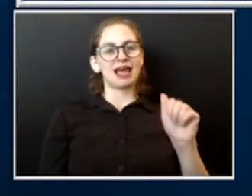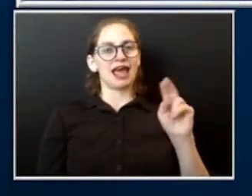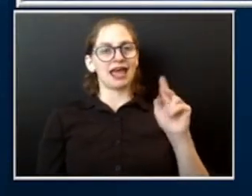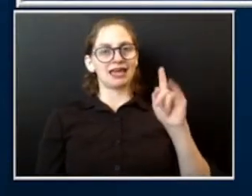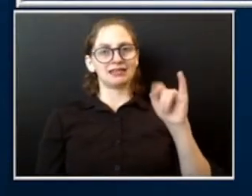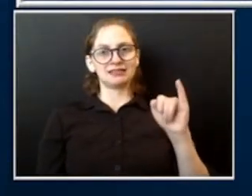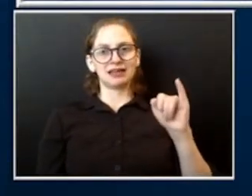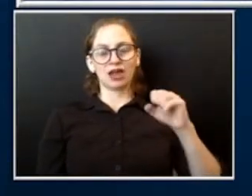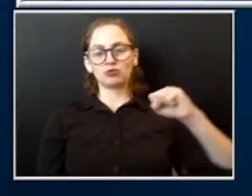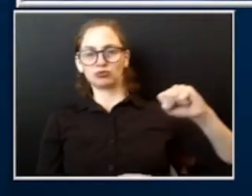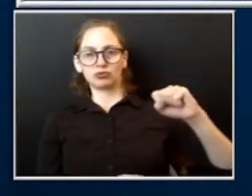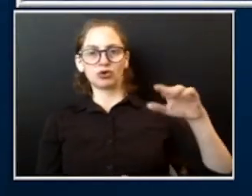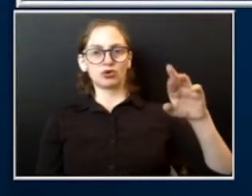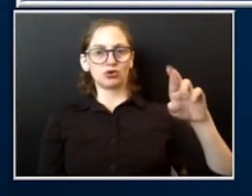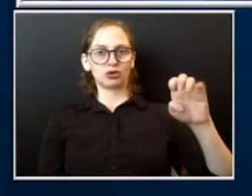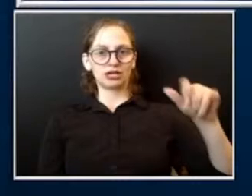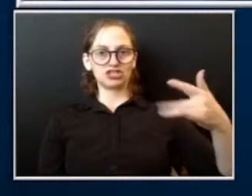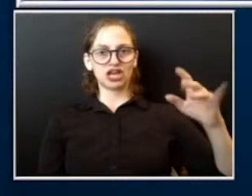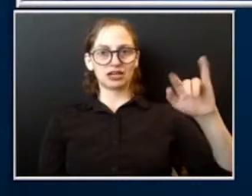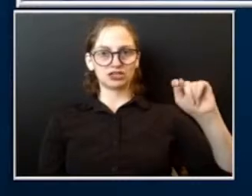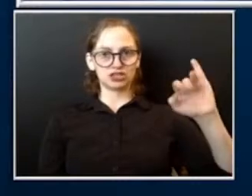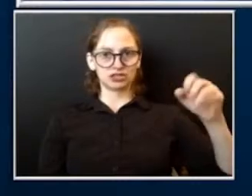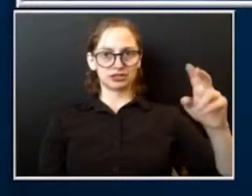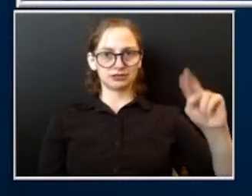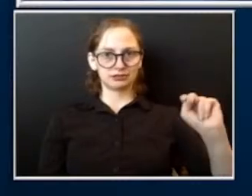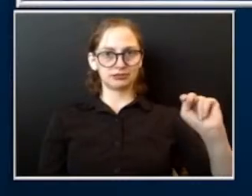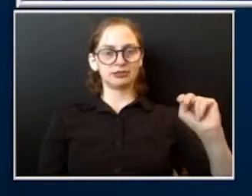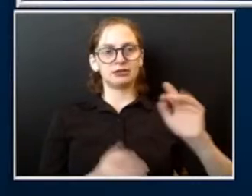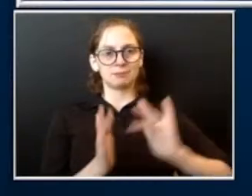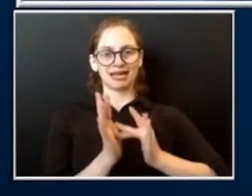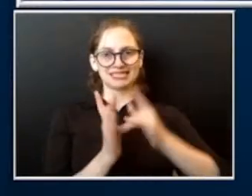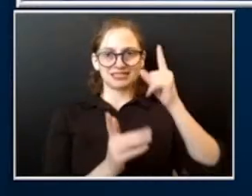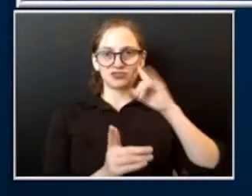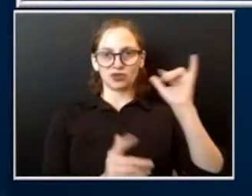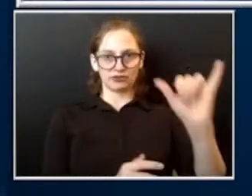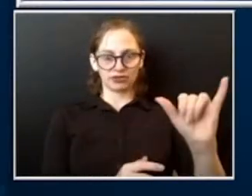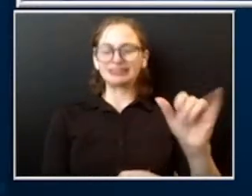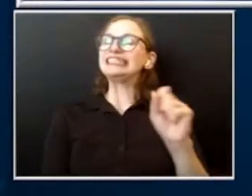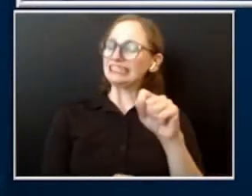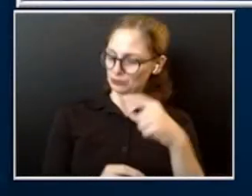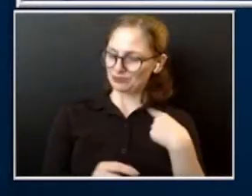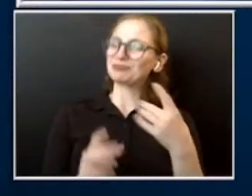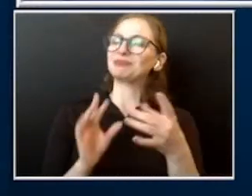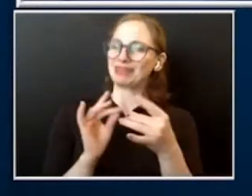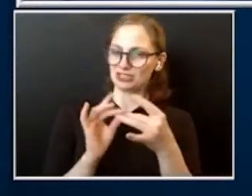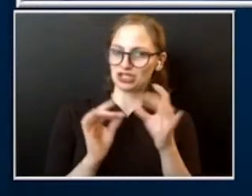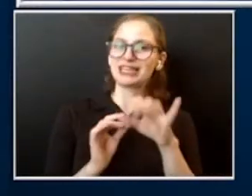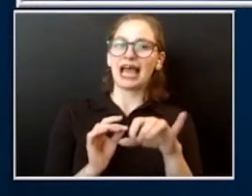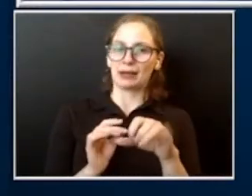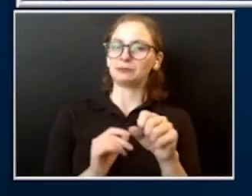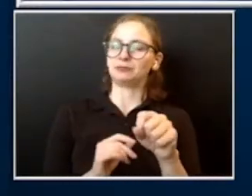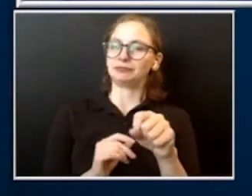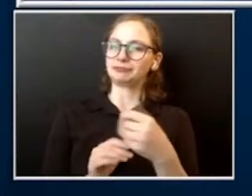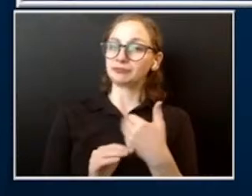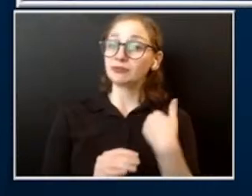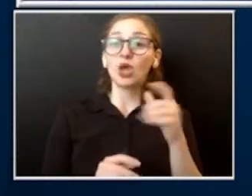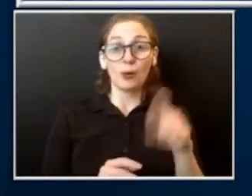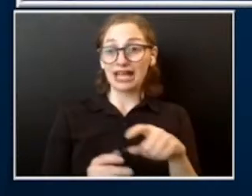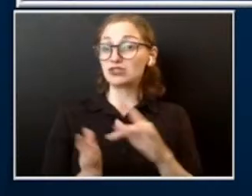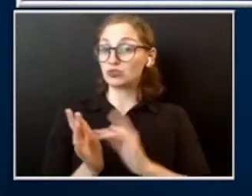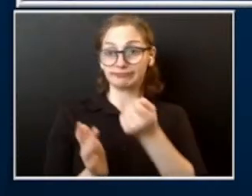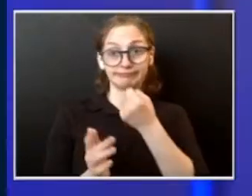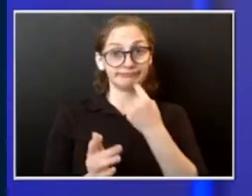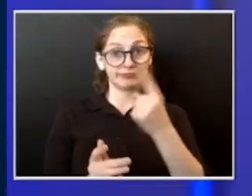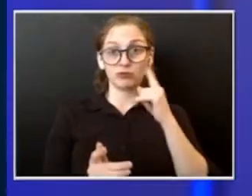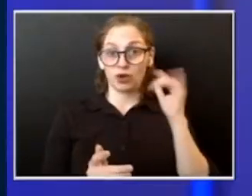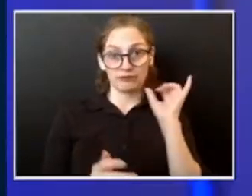Is that always reality for the recipient? Yeah, I think we talked about the anti-rejection. That is, you got to stay on those. Yes, the rest of his life. That's and a I think lifelong